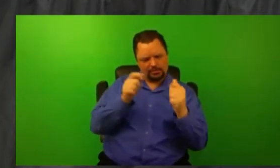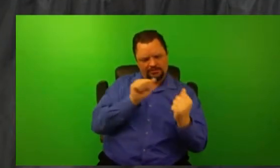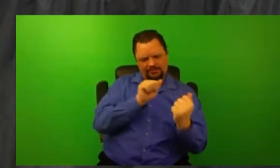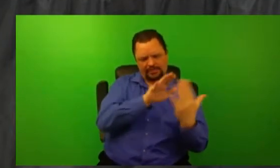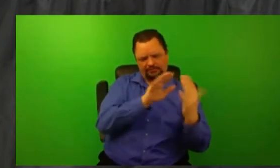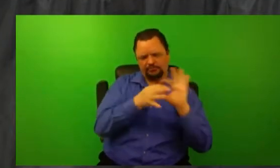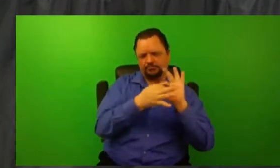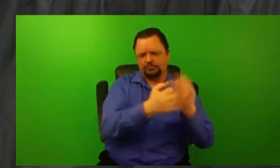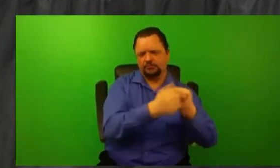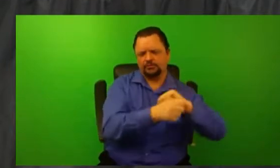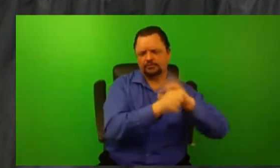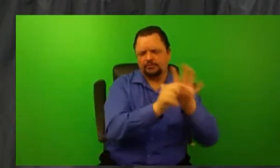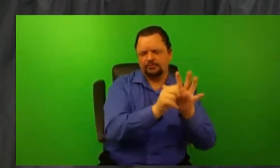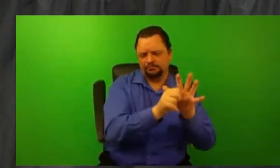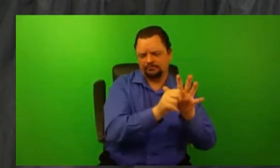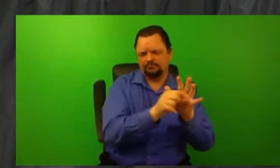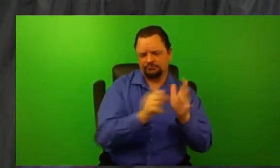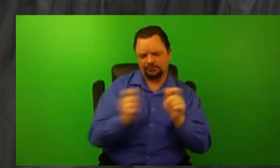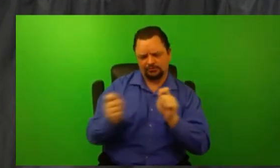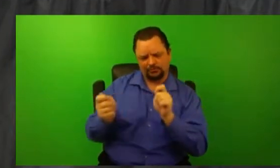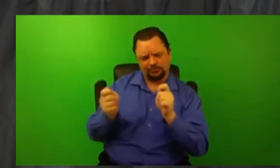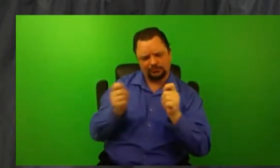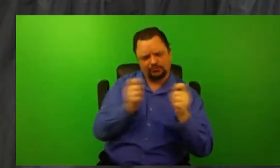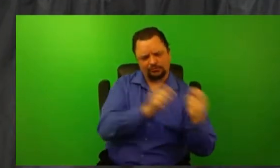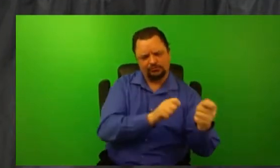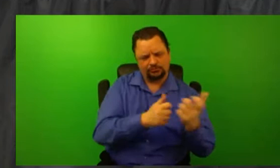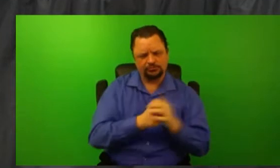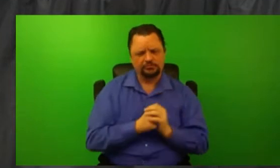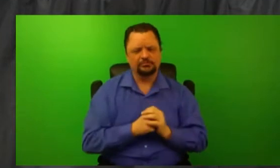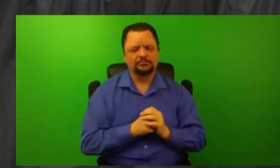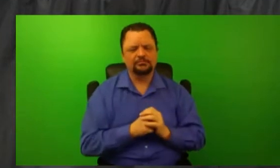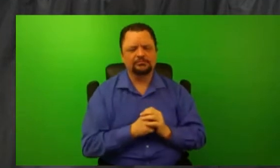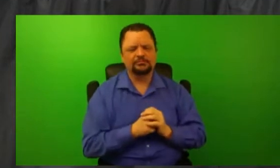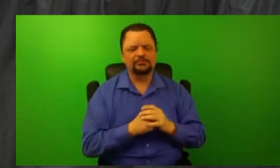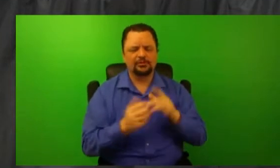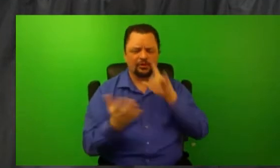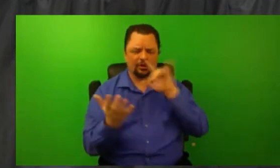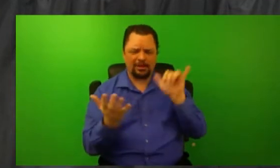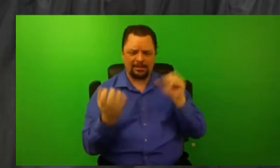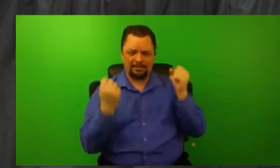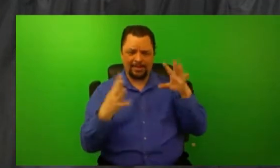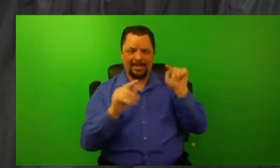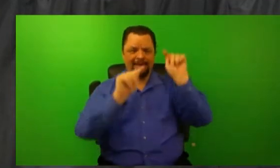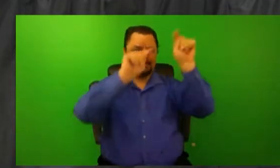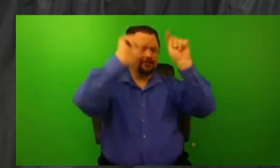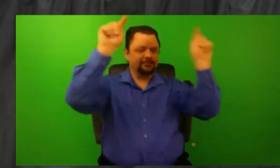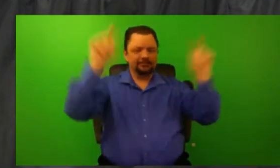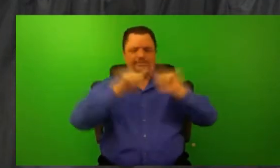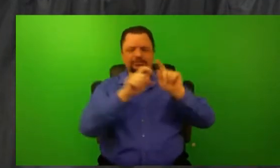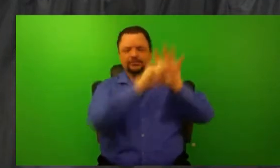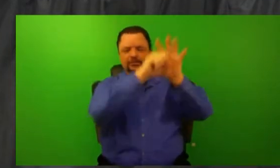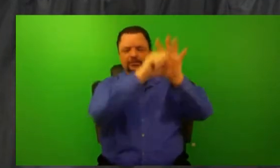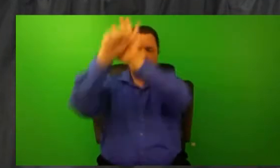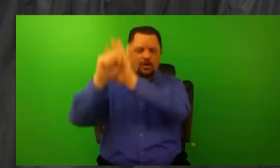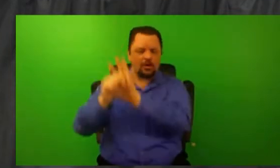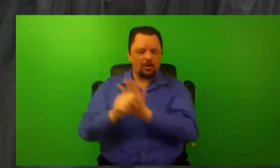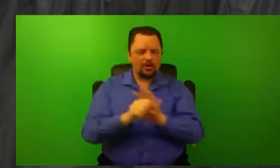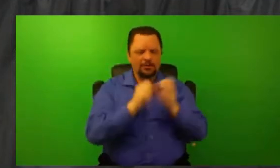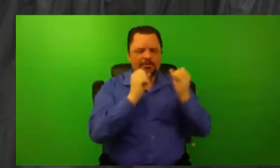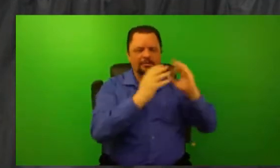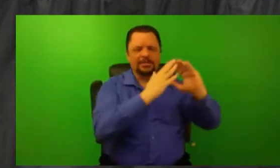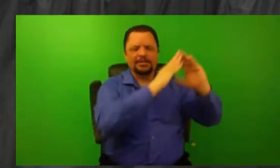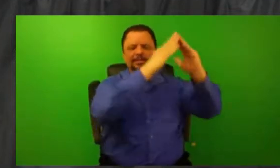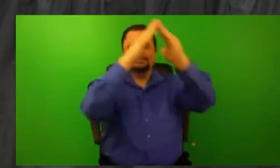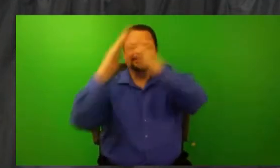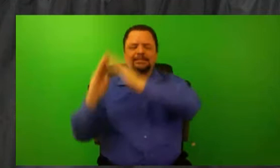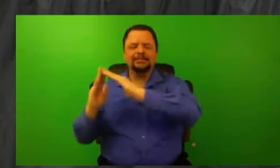that, like many other locations in the United States, very many jurisdictions, if you will, have begun